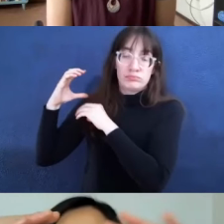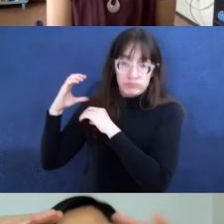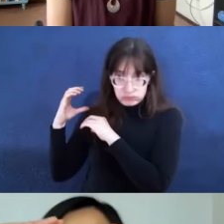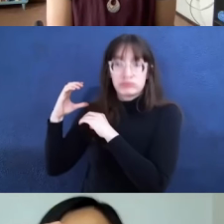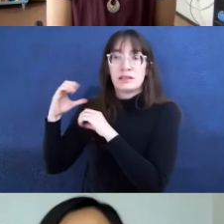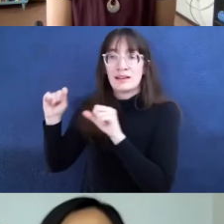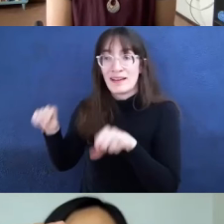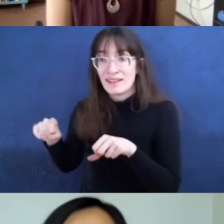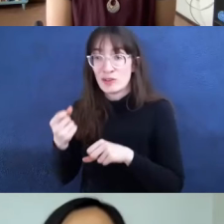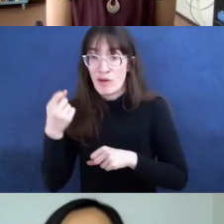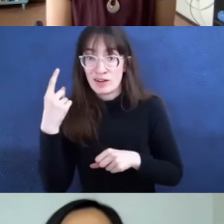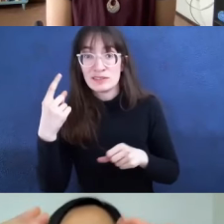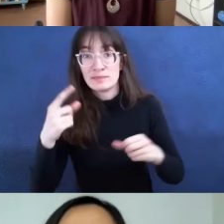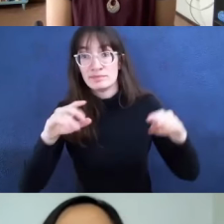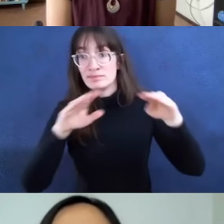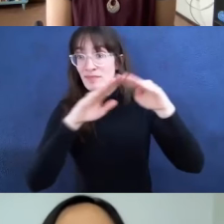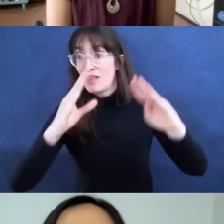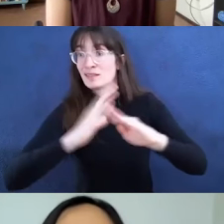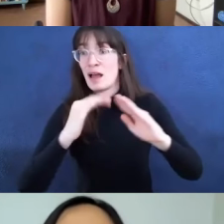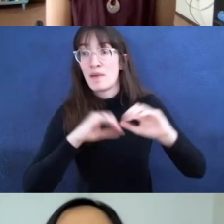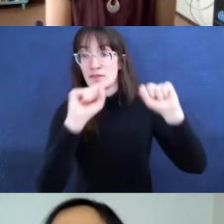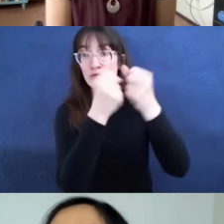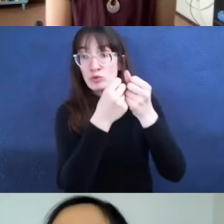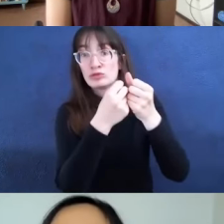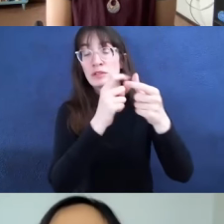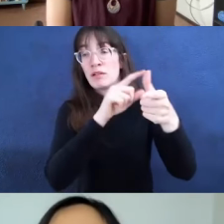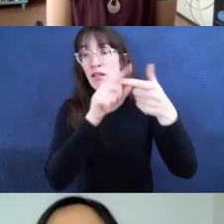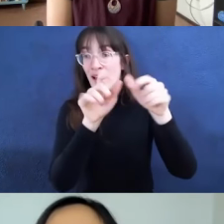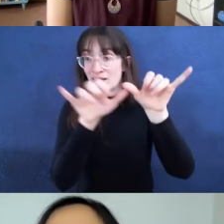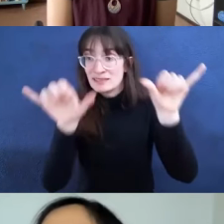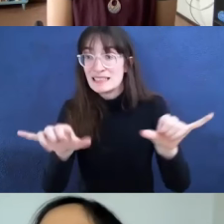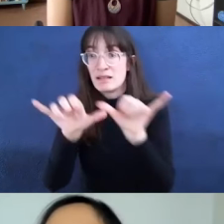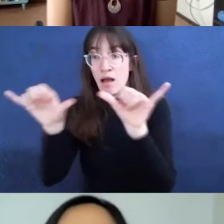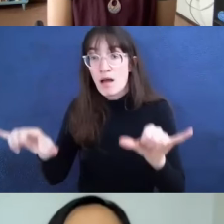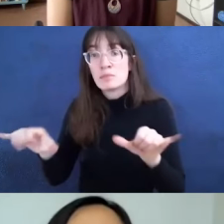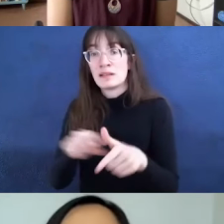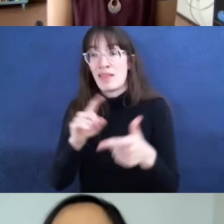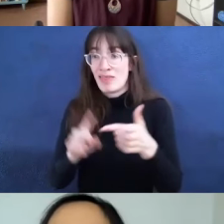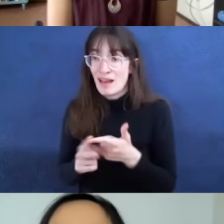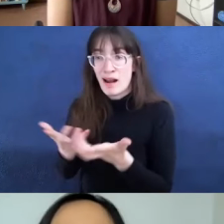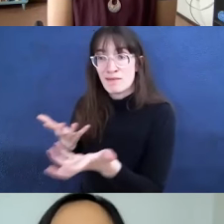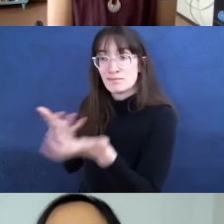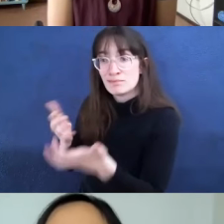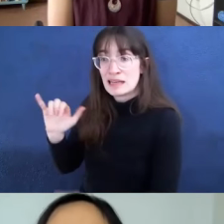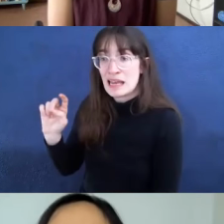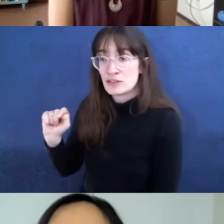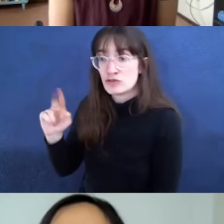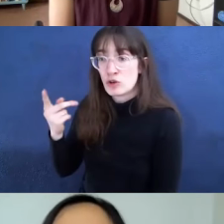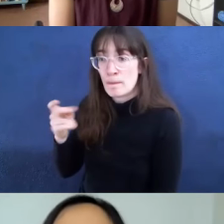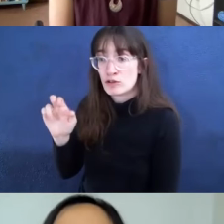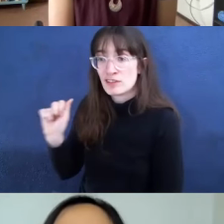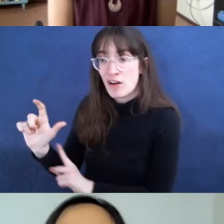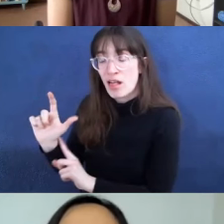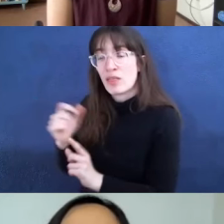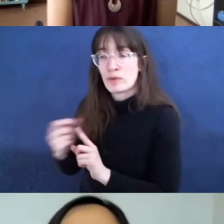societal structural oppression to institutional, to interpersonal, just microaggressions and things that we might not